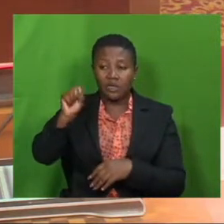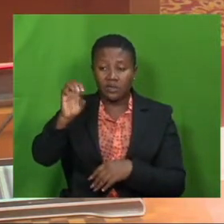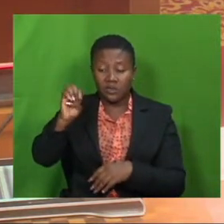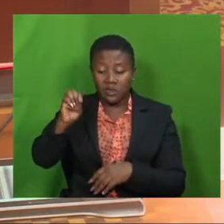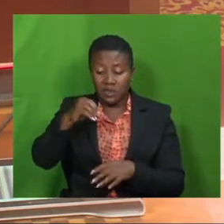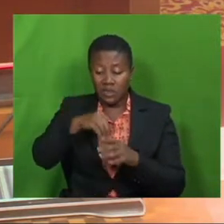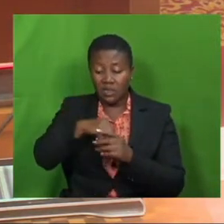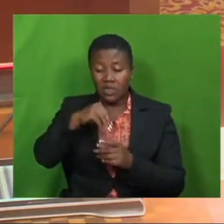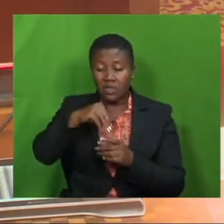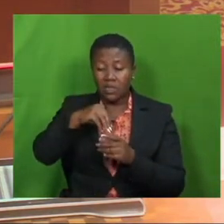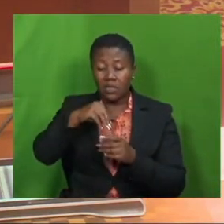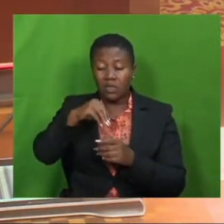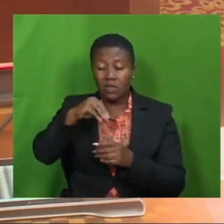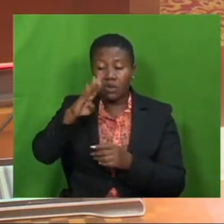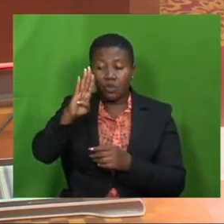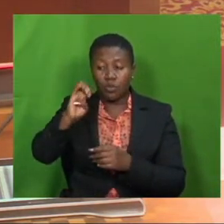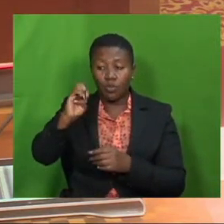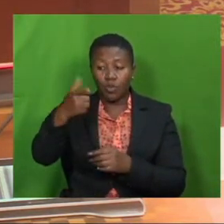Western region.